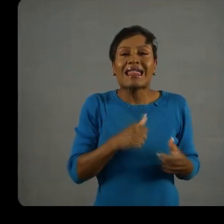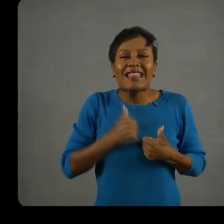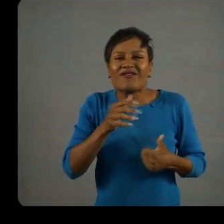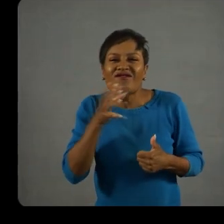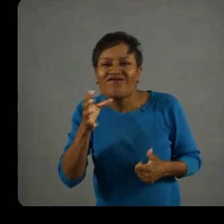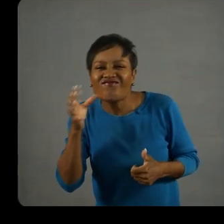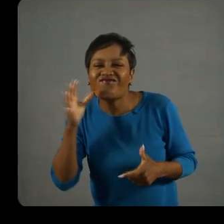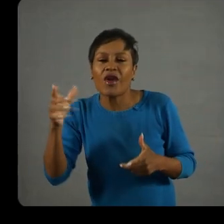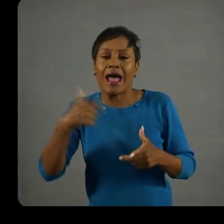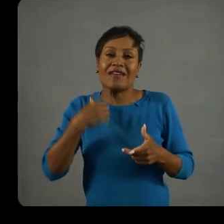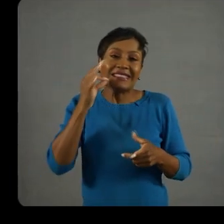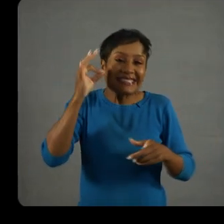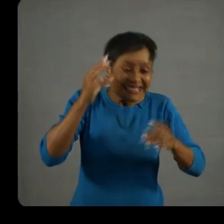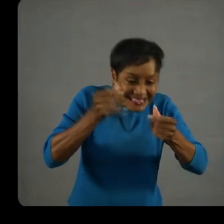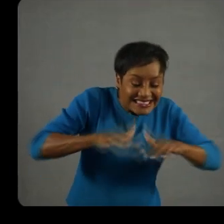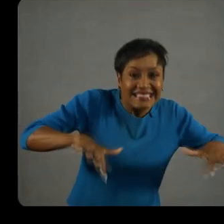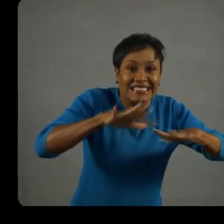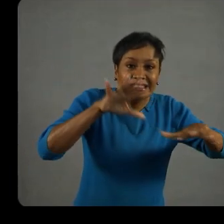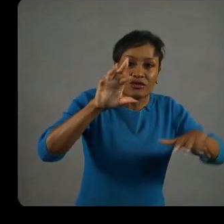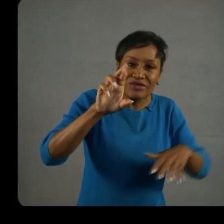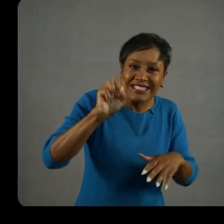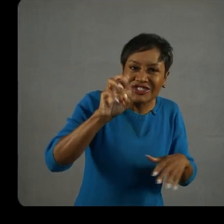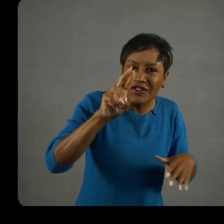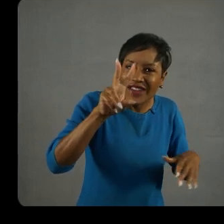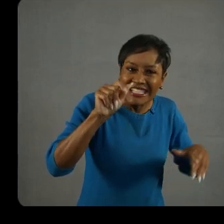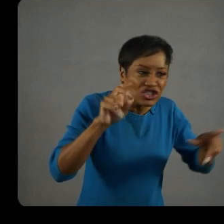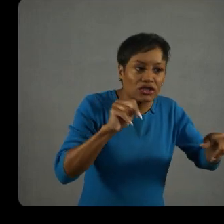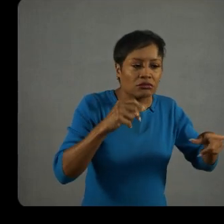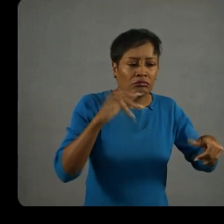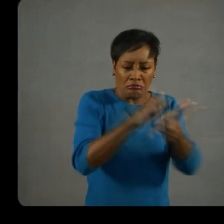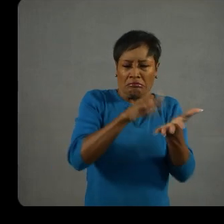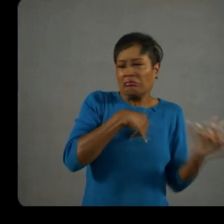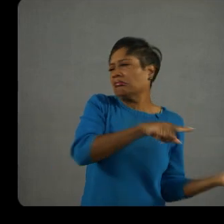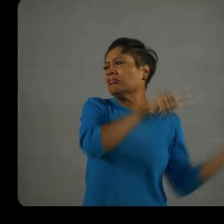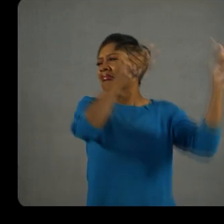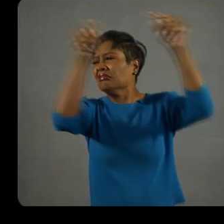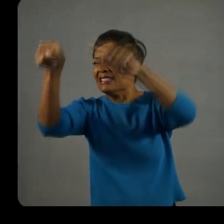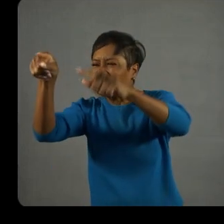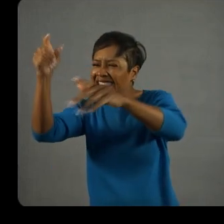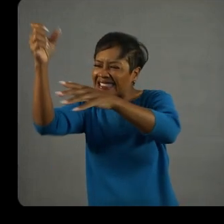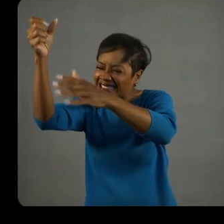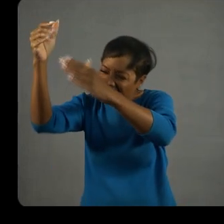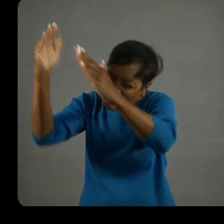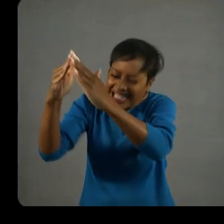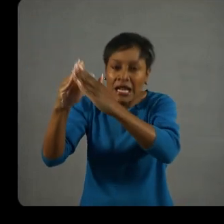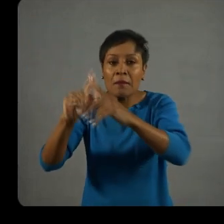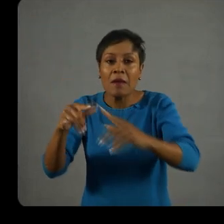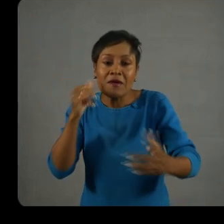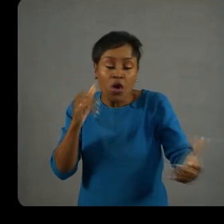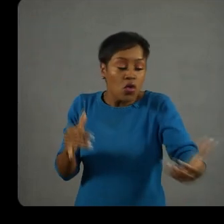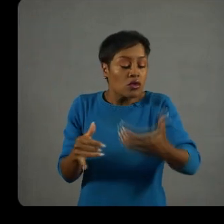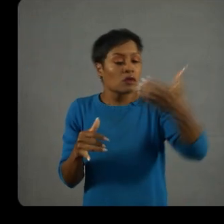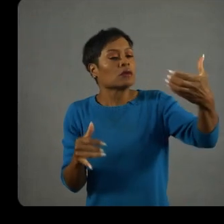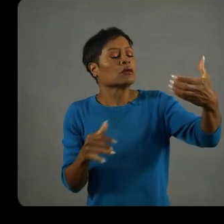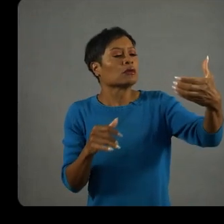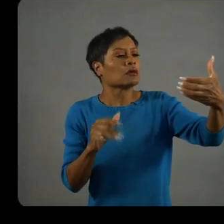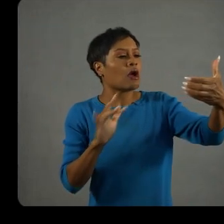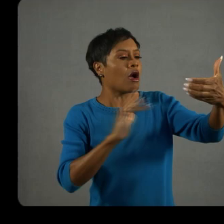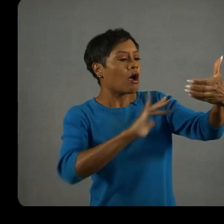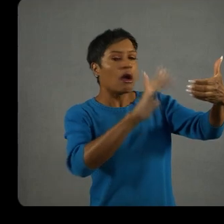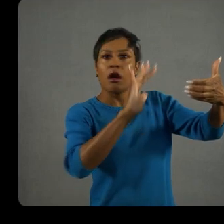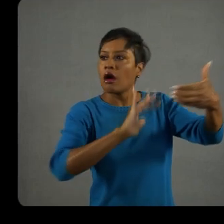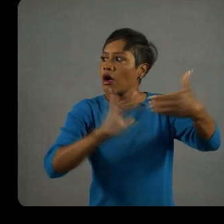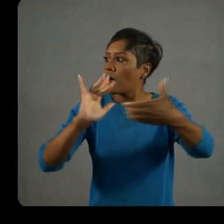on a reservation, you don't have the ability to come to an urban center, but maybe the phone in your hand can help